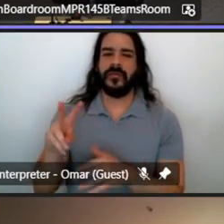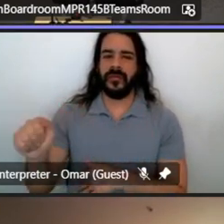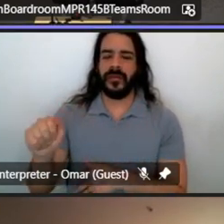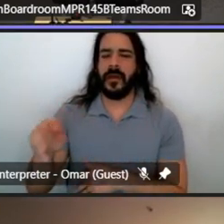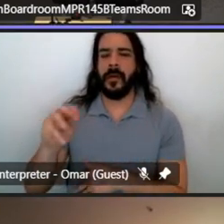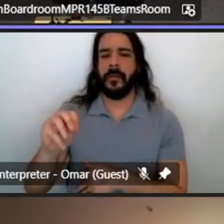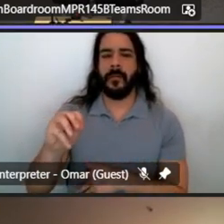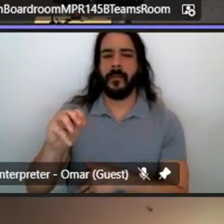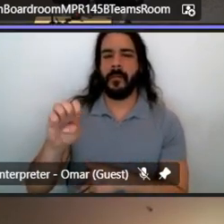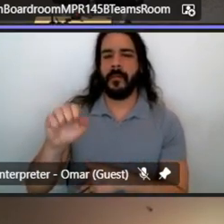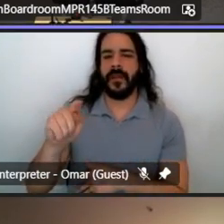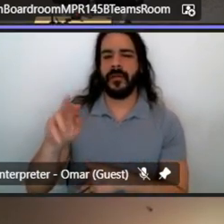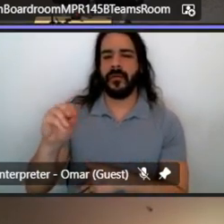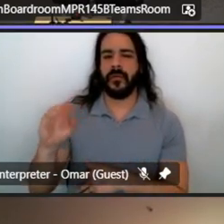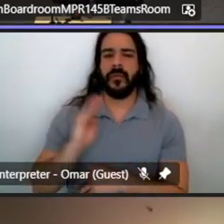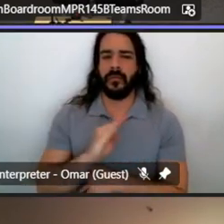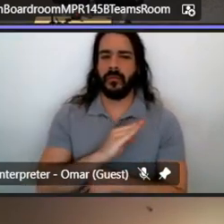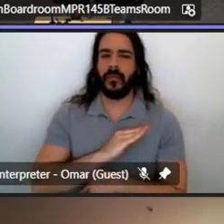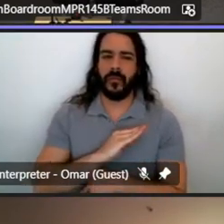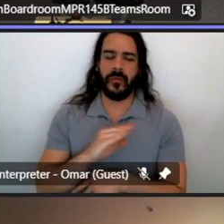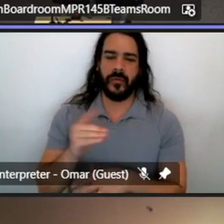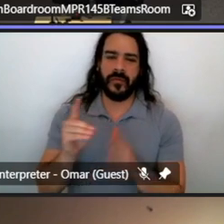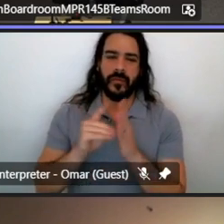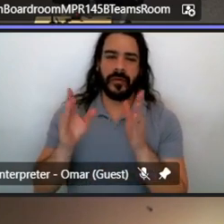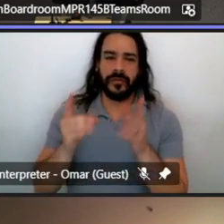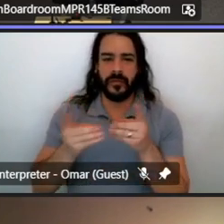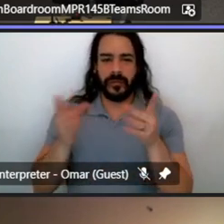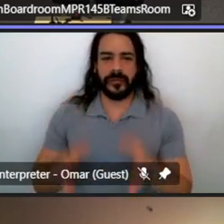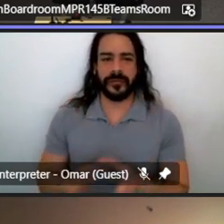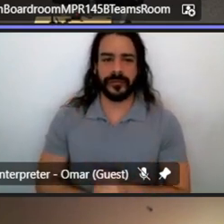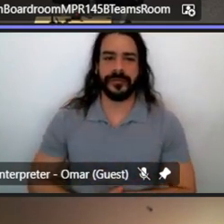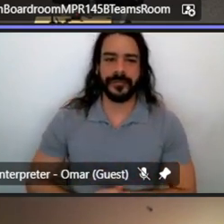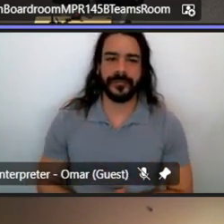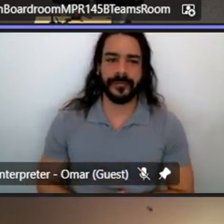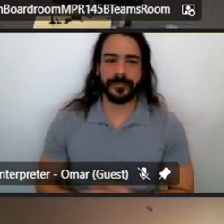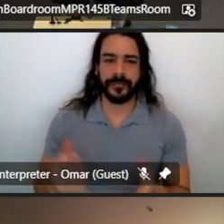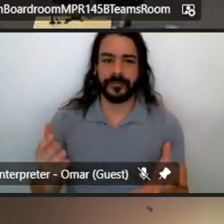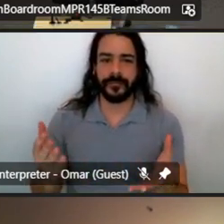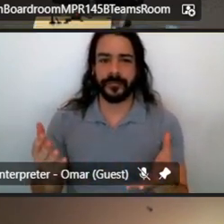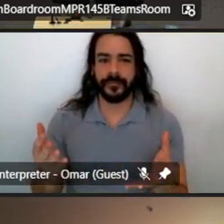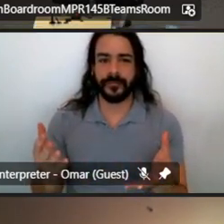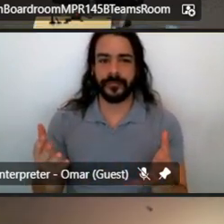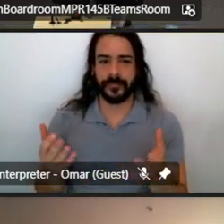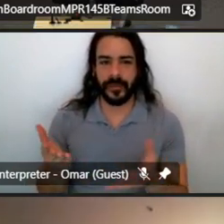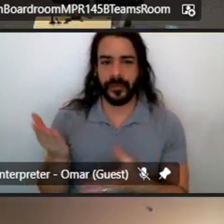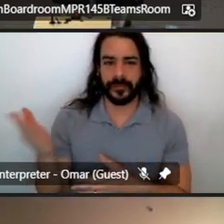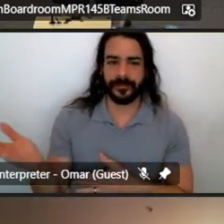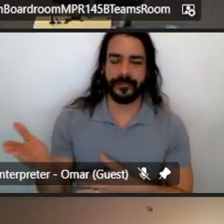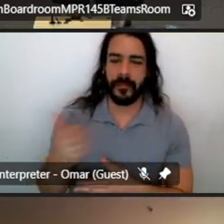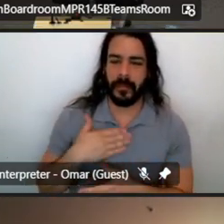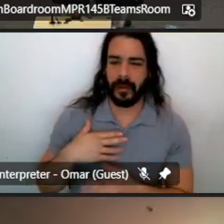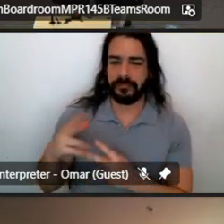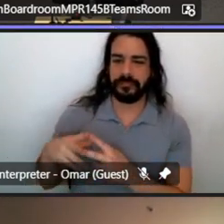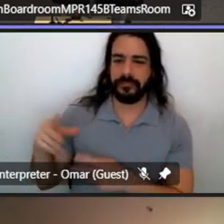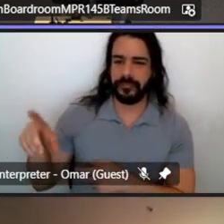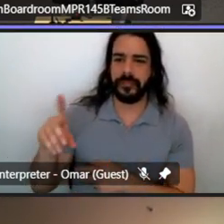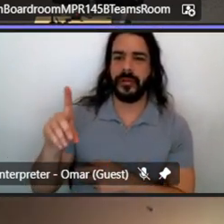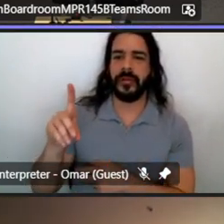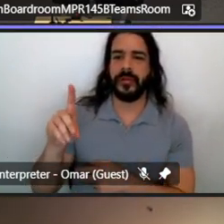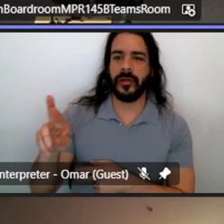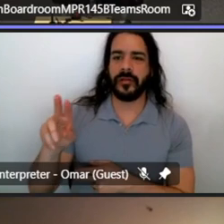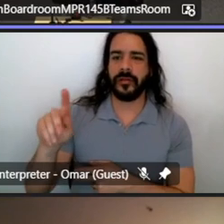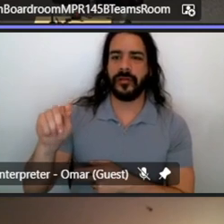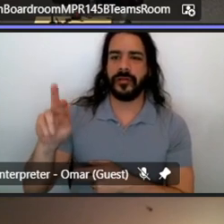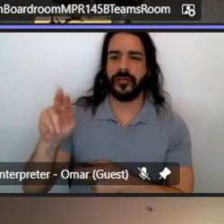Directors. With me tonight is my DC board colleague, Dr. Tracy Lau.